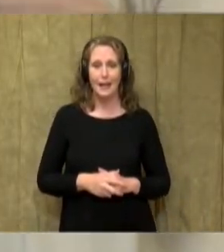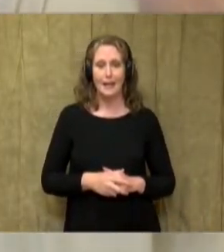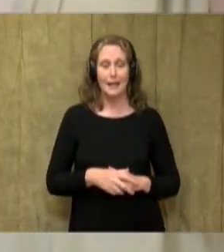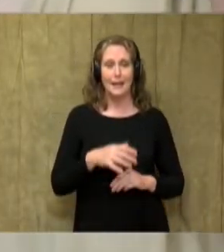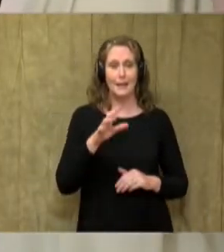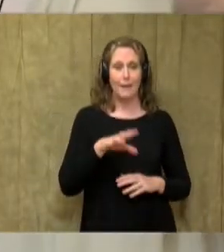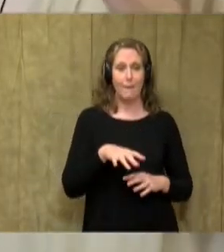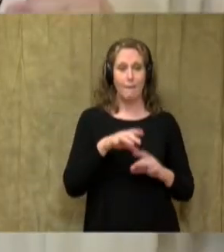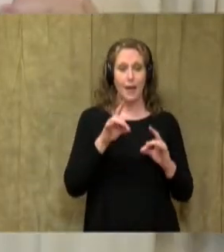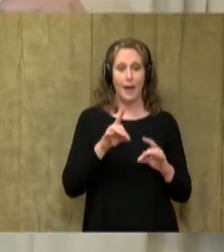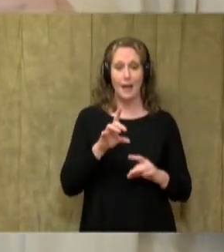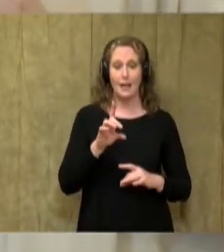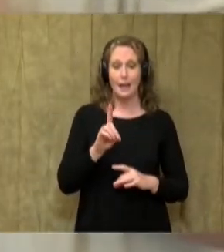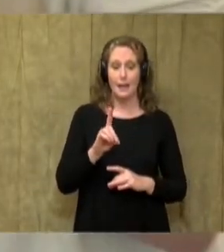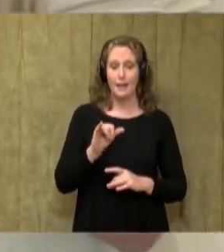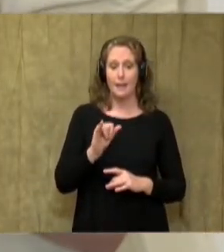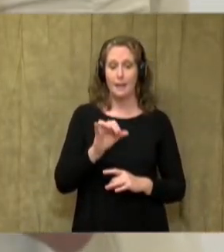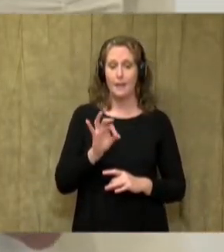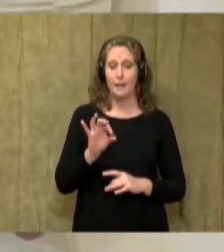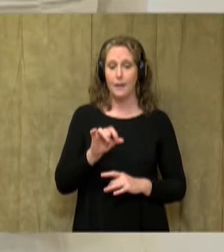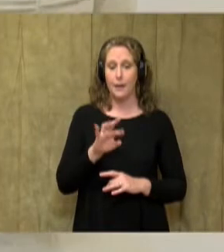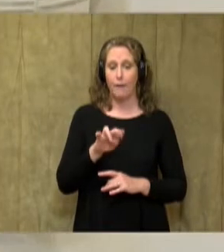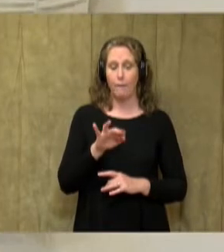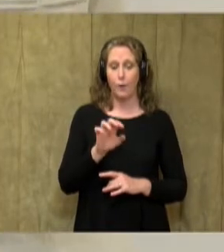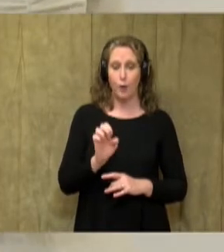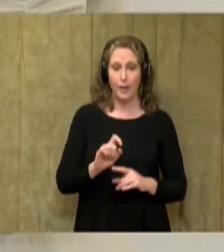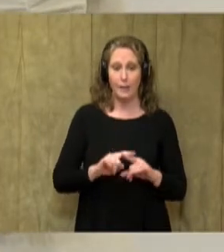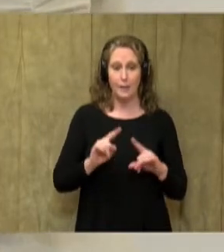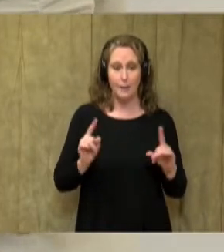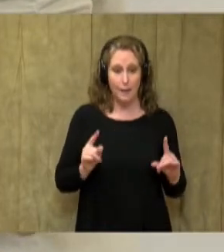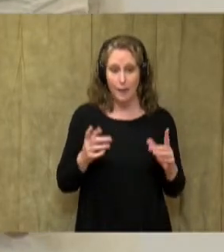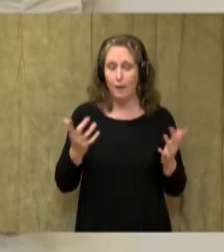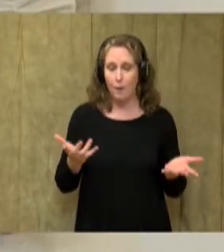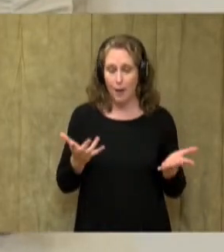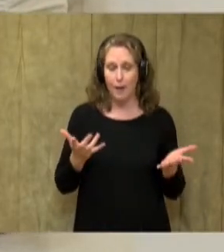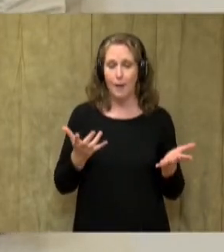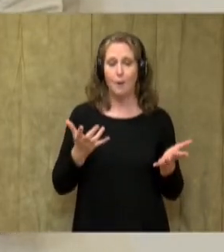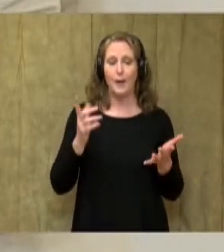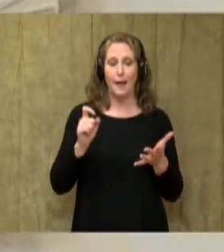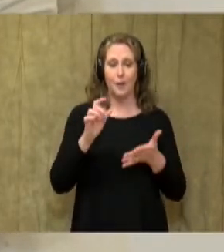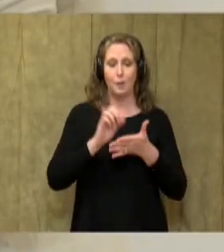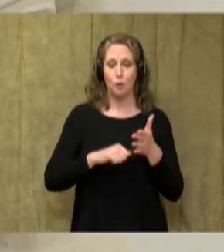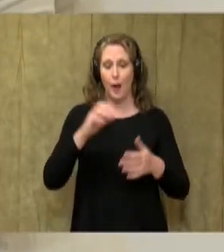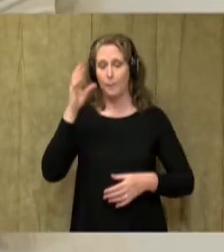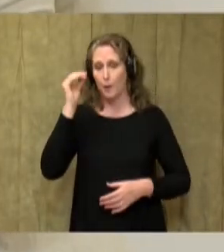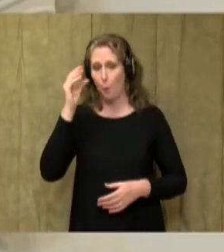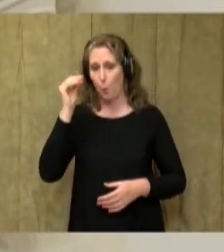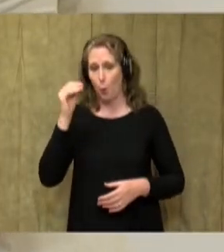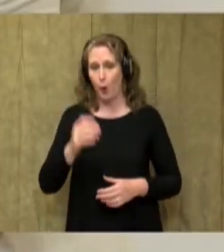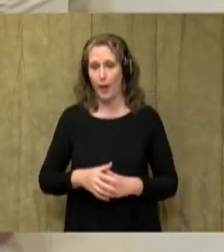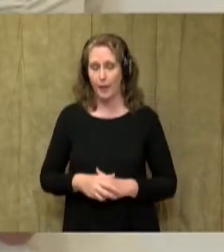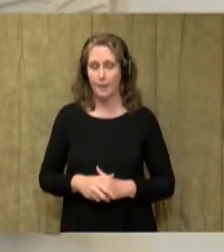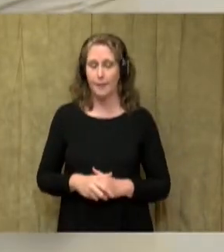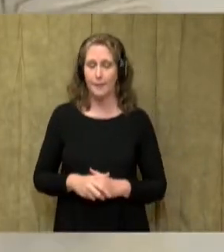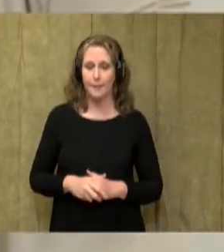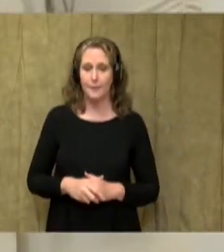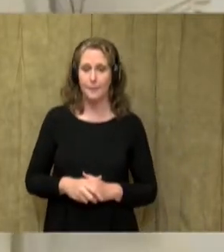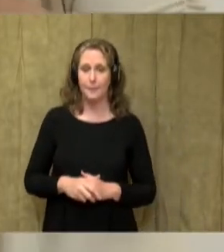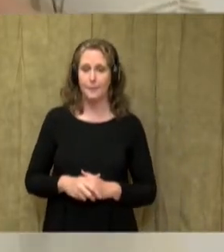the difference between boys and girls, we're going to have to subtract the amount of boys. So we remember this is how many boys there